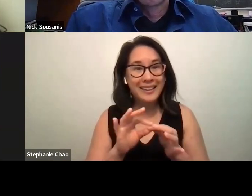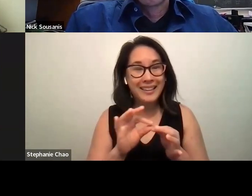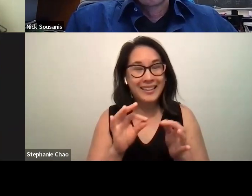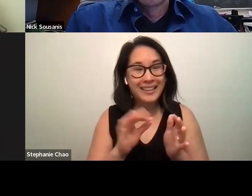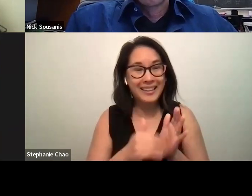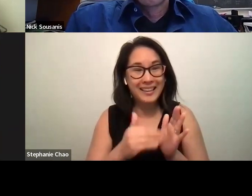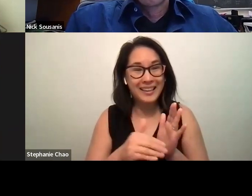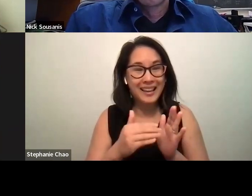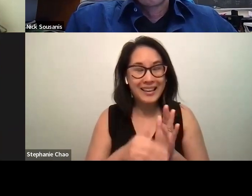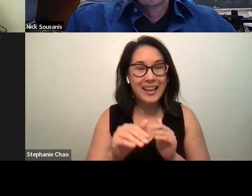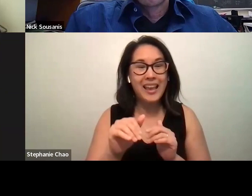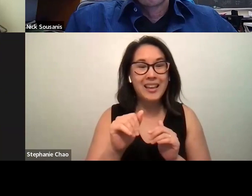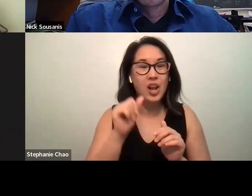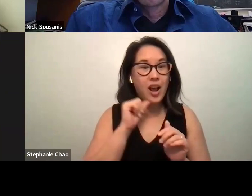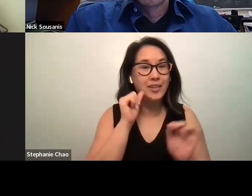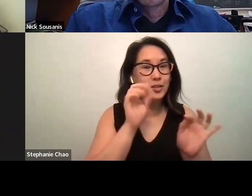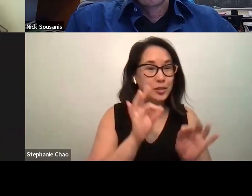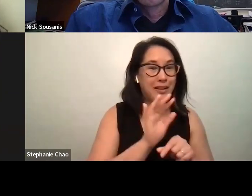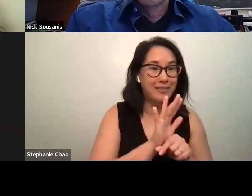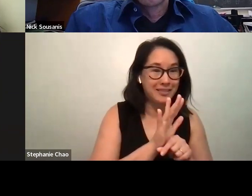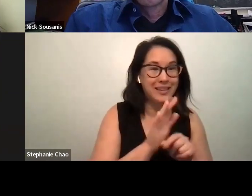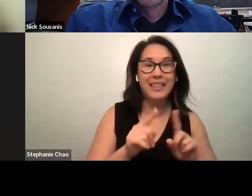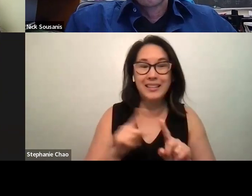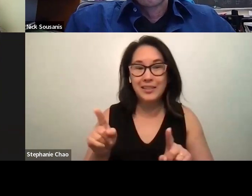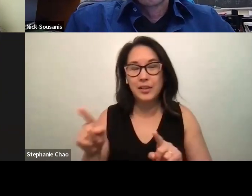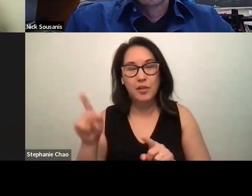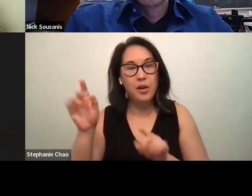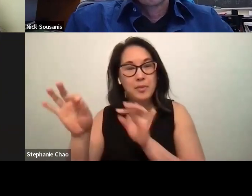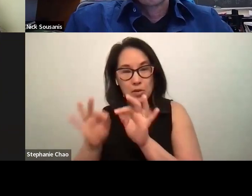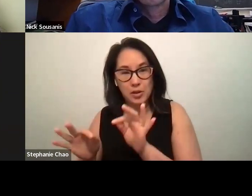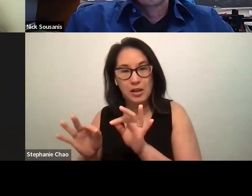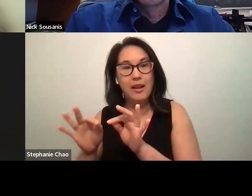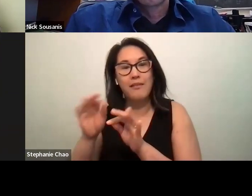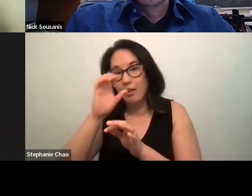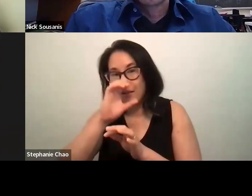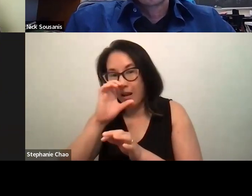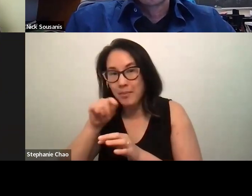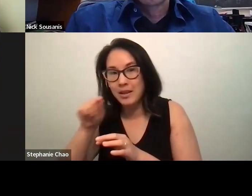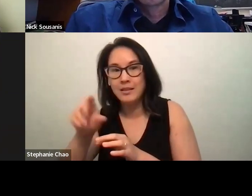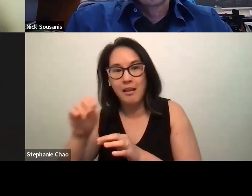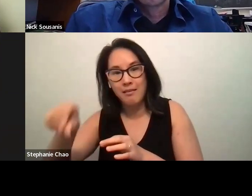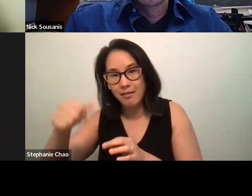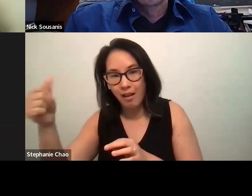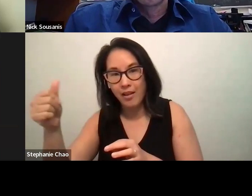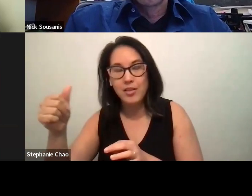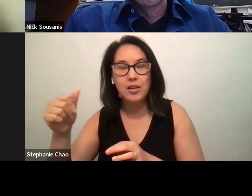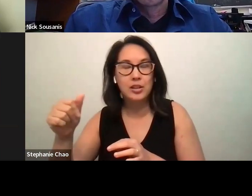audio description for video and audio and description for comics and other